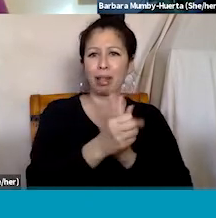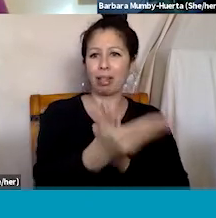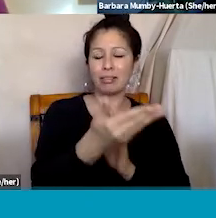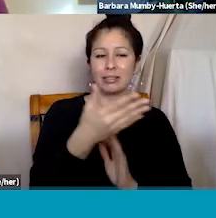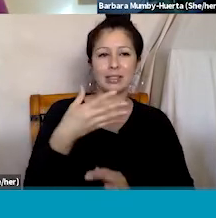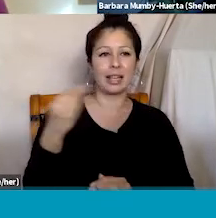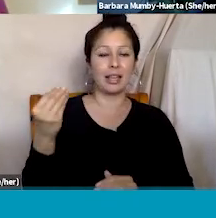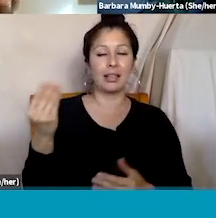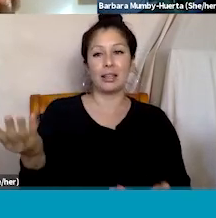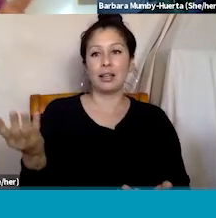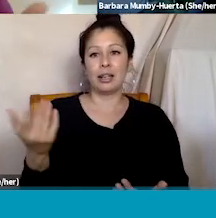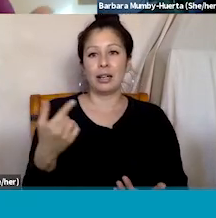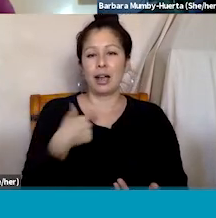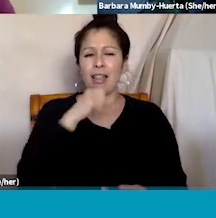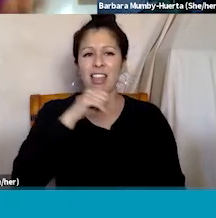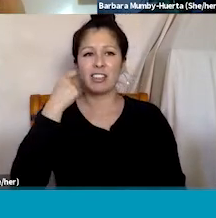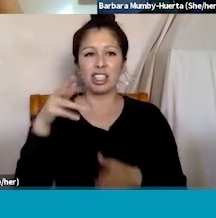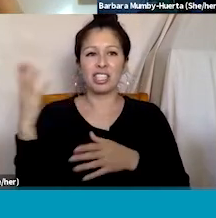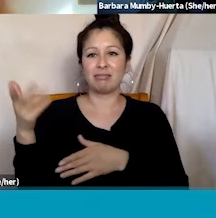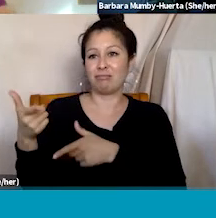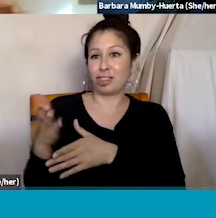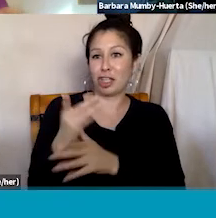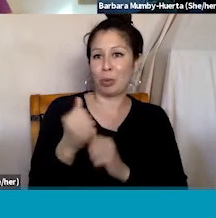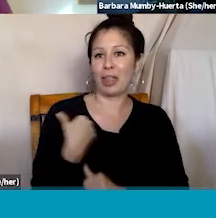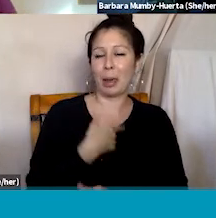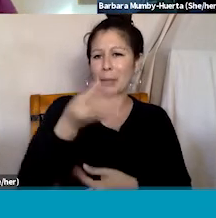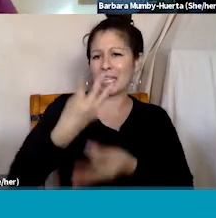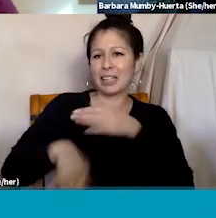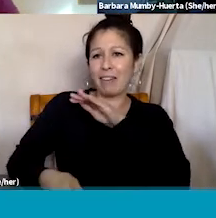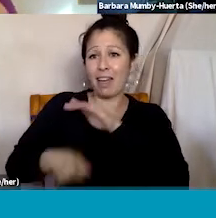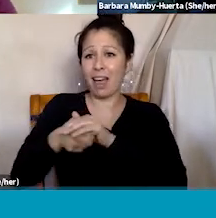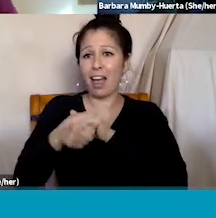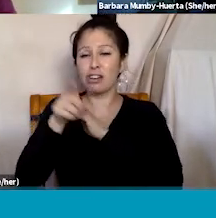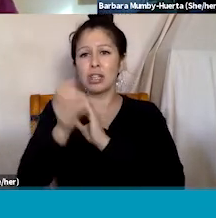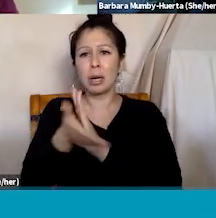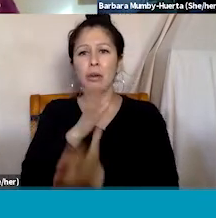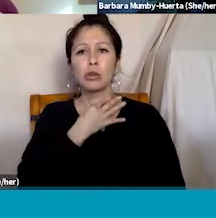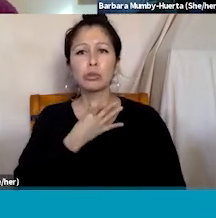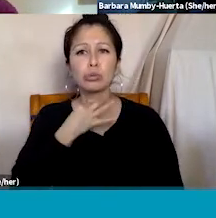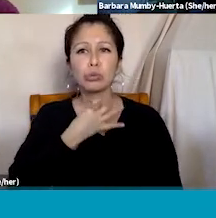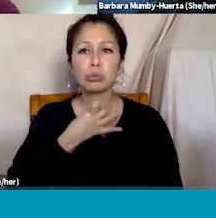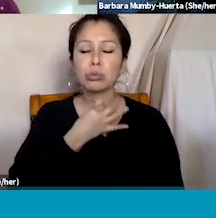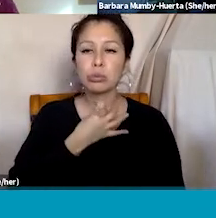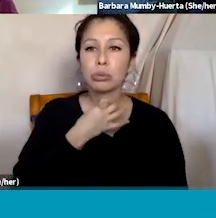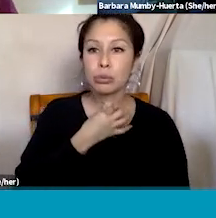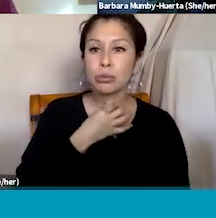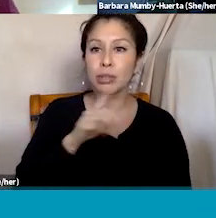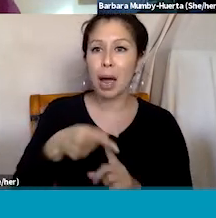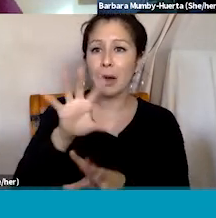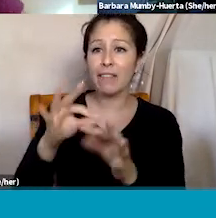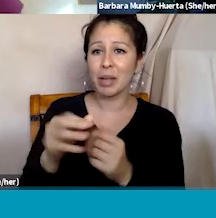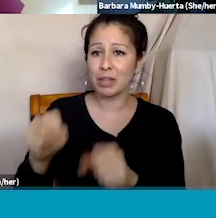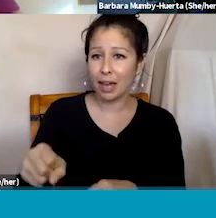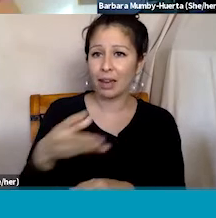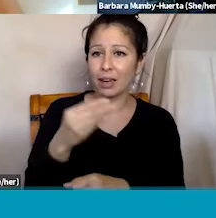And I just love that she let us share this. But instead of hiding, you can become curiouser and curiouser about your family.